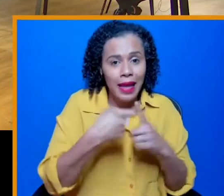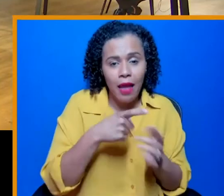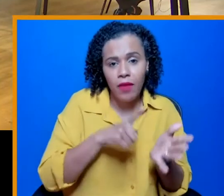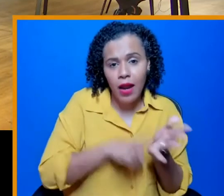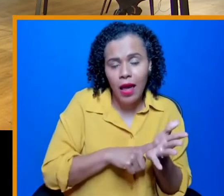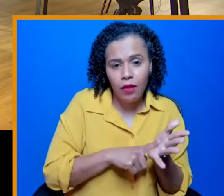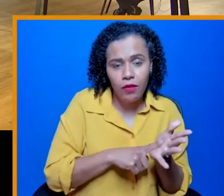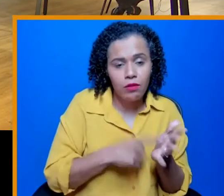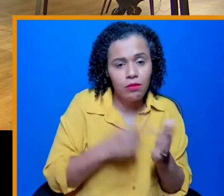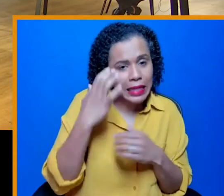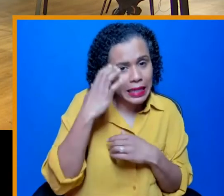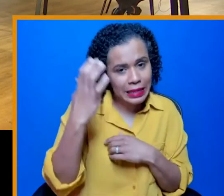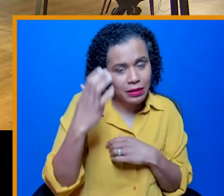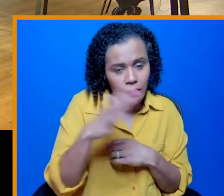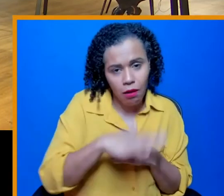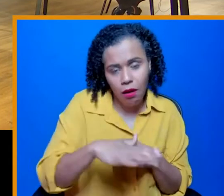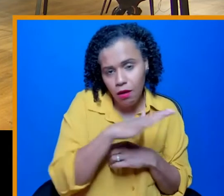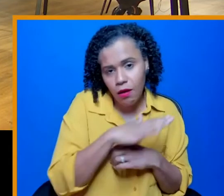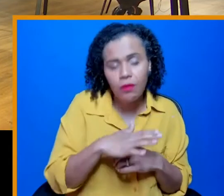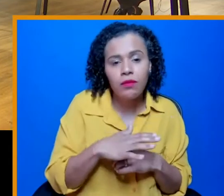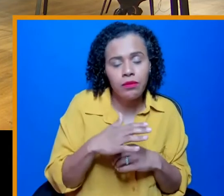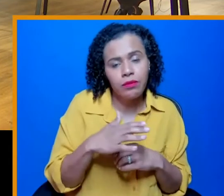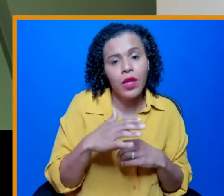Kingston Borough to move Amendment 3.